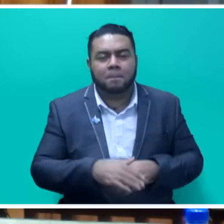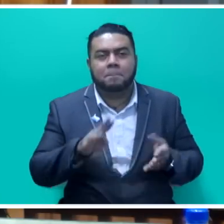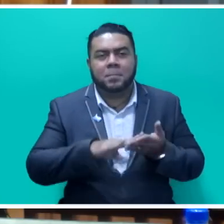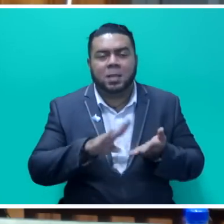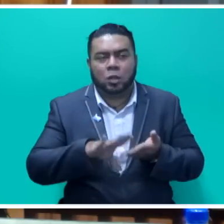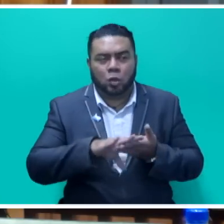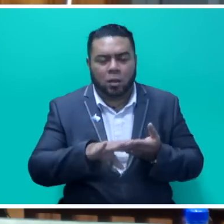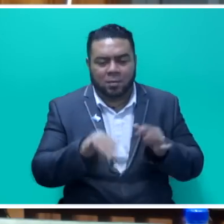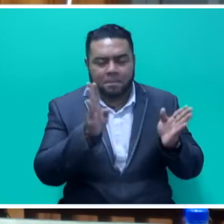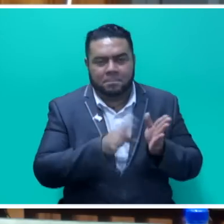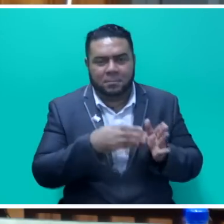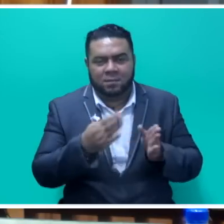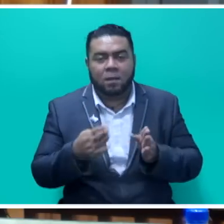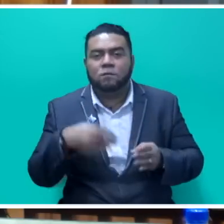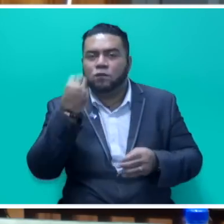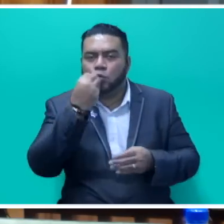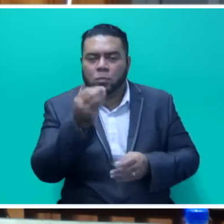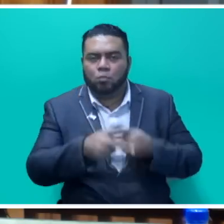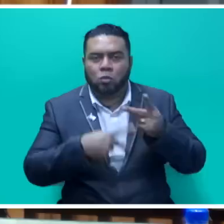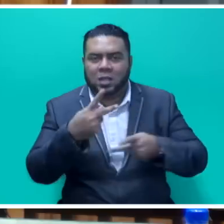investment into manufacturing and food processing.